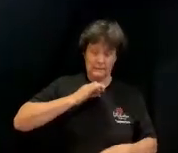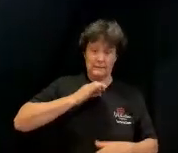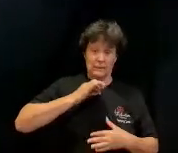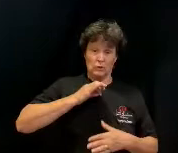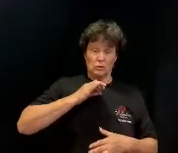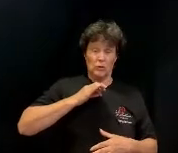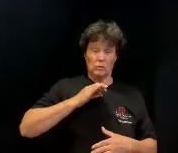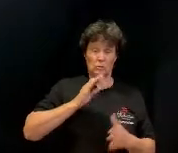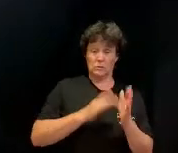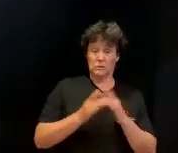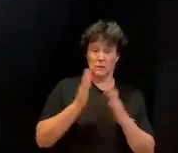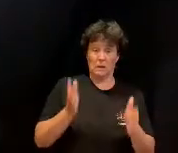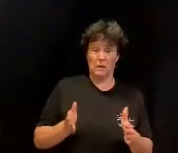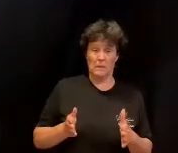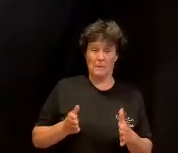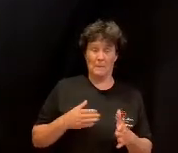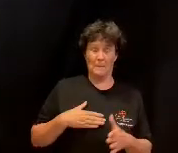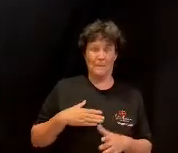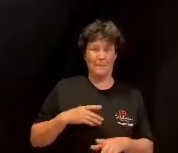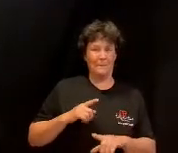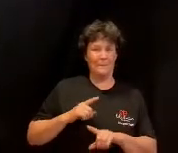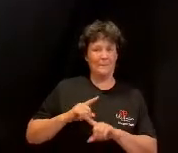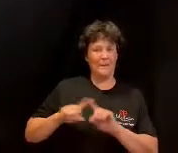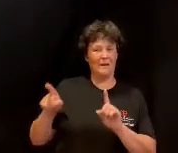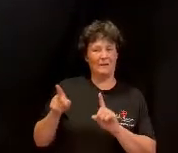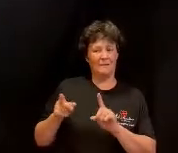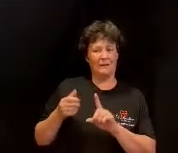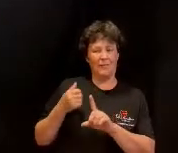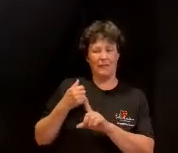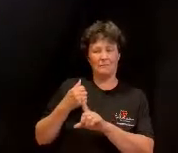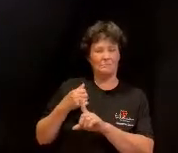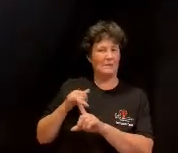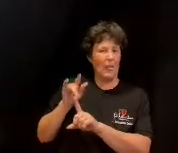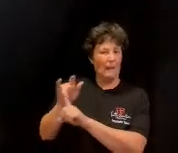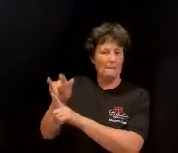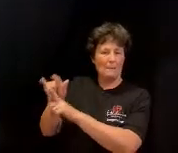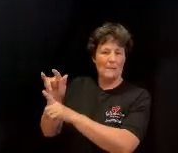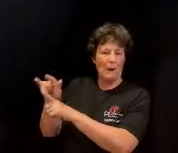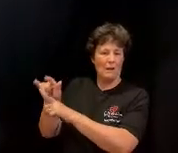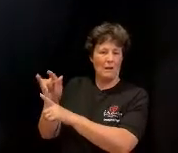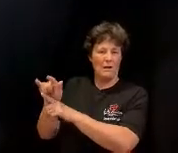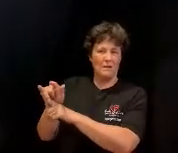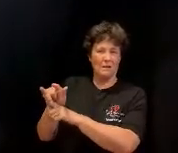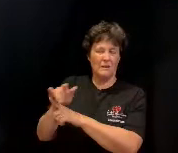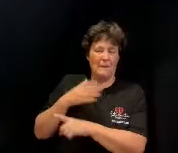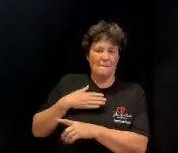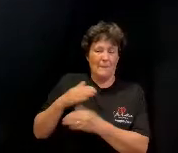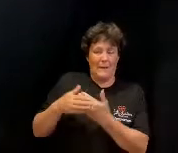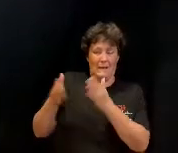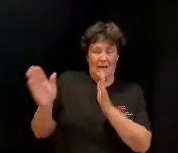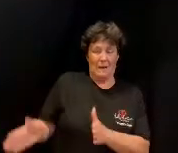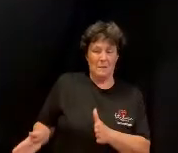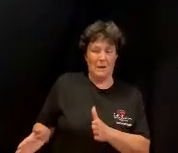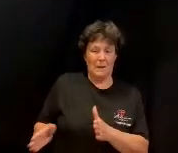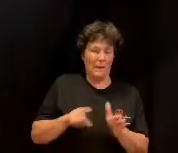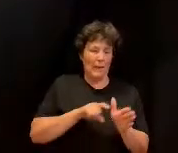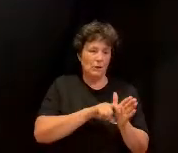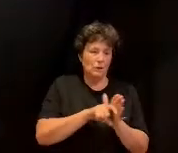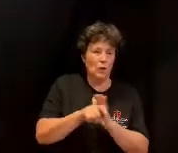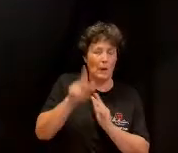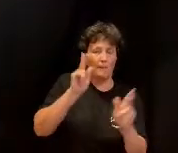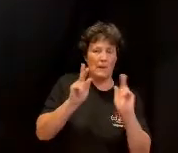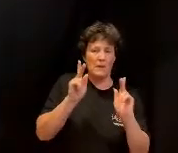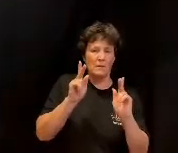if I'm treating my neighbor bad, right? I'm cheating people out of stuff, and I'm doing